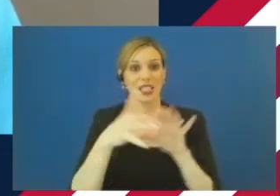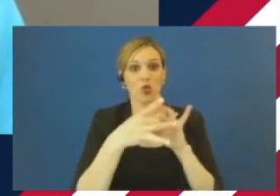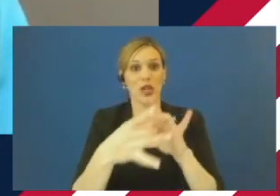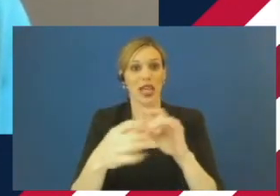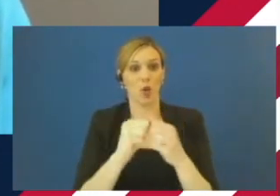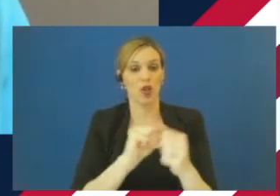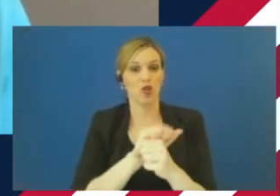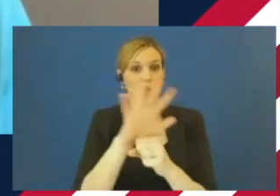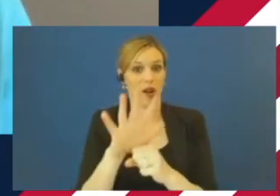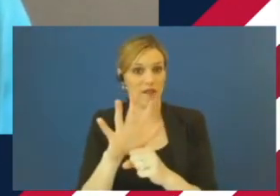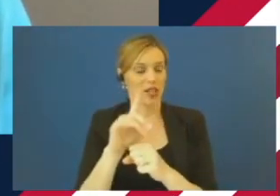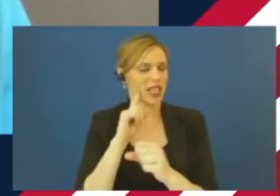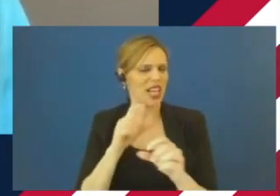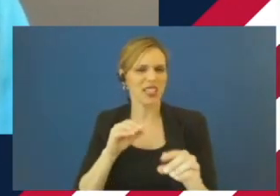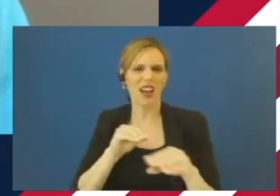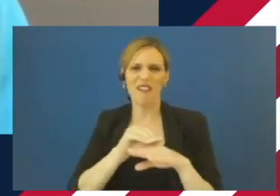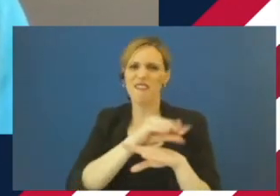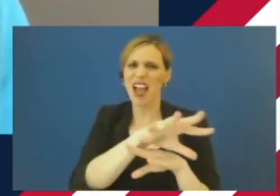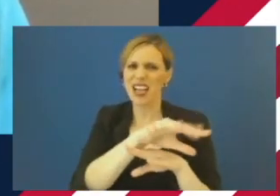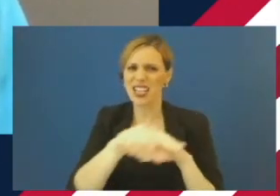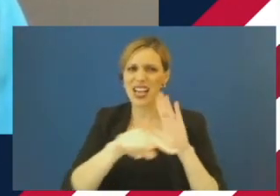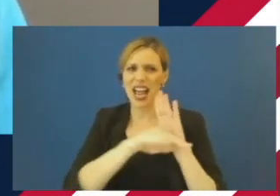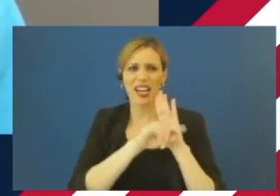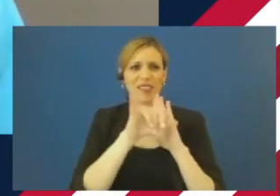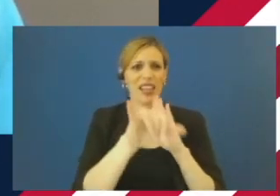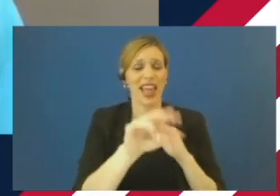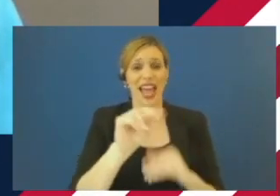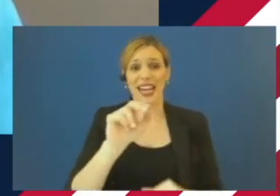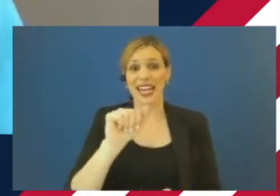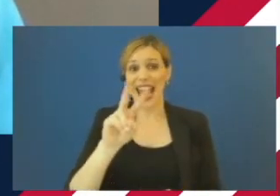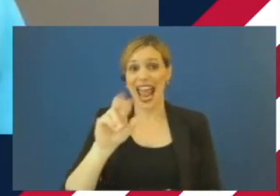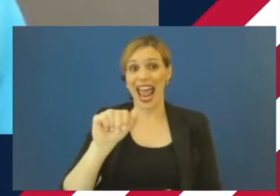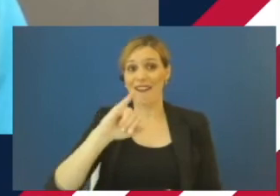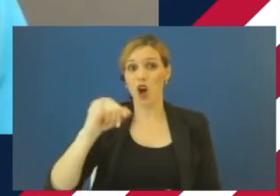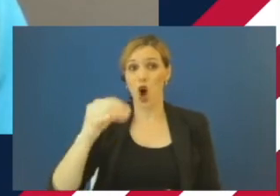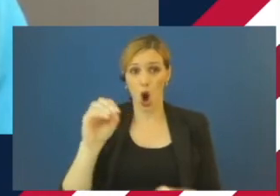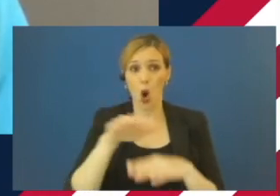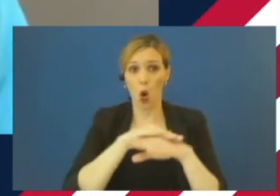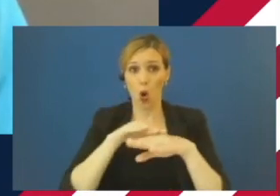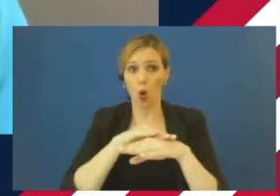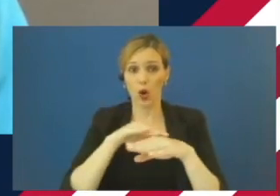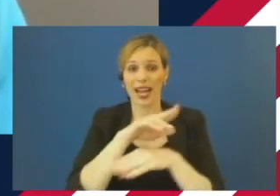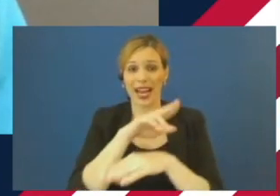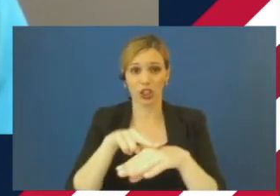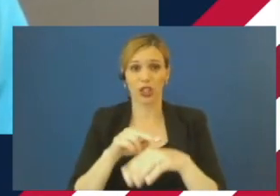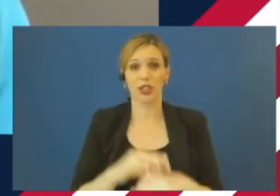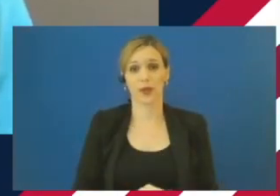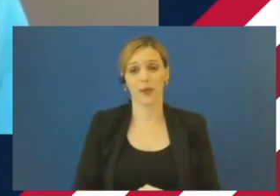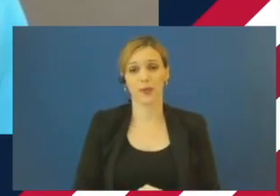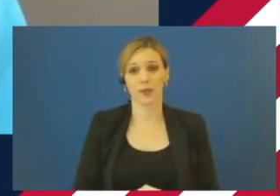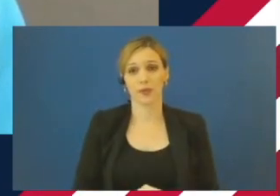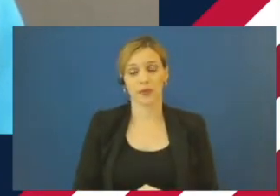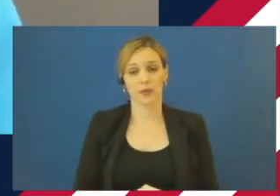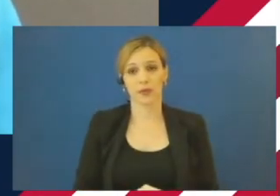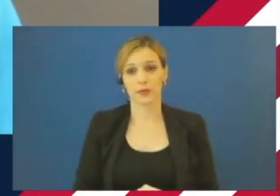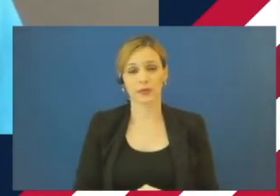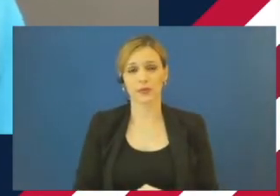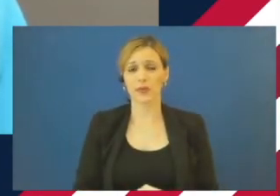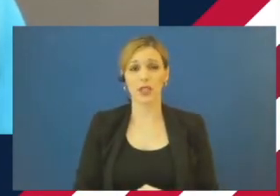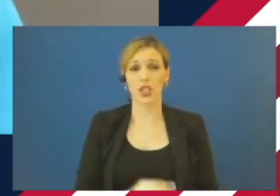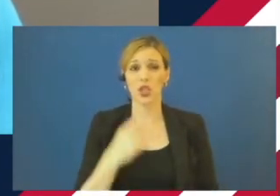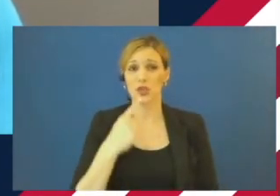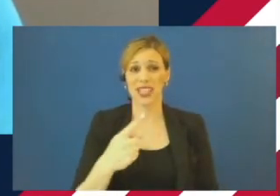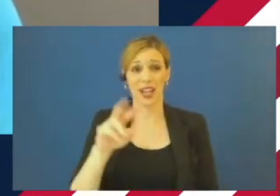population. You mentioned the egregious and negatively impactful rollbacks of this